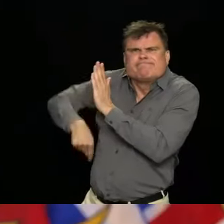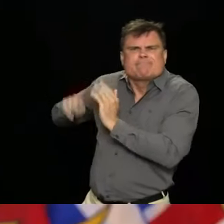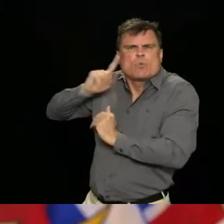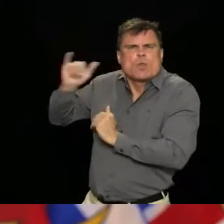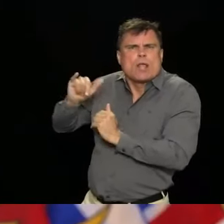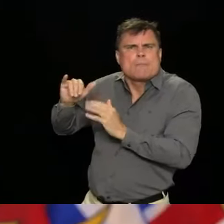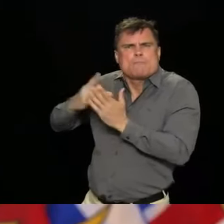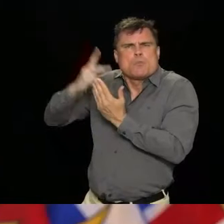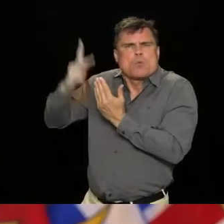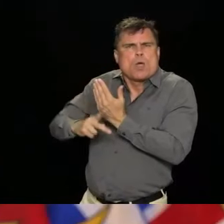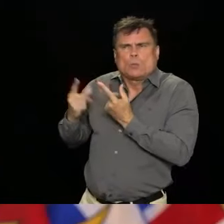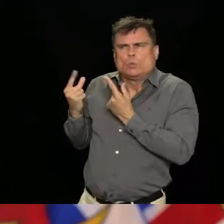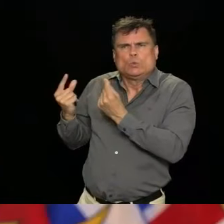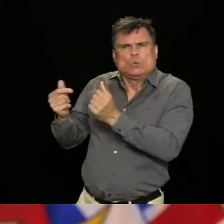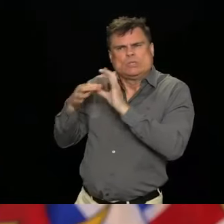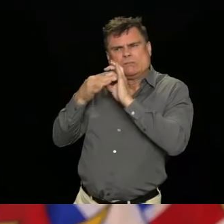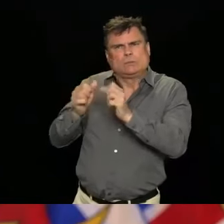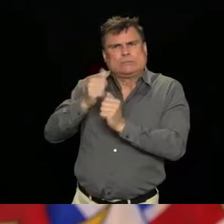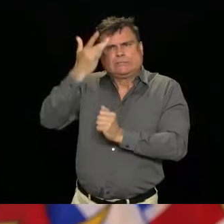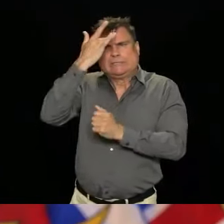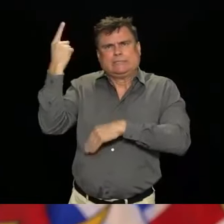able to flow to.